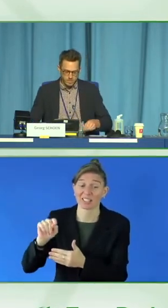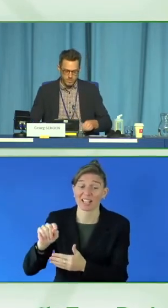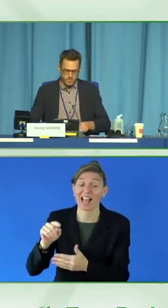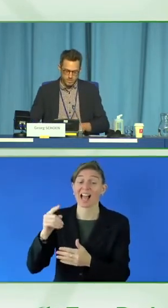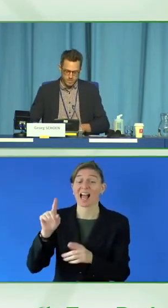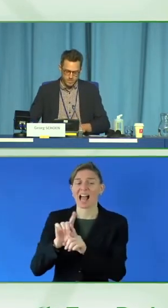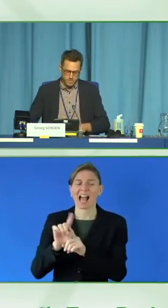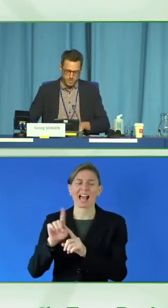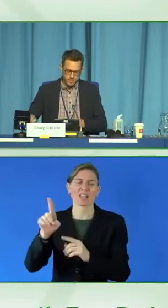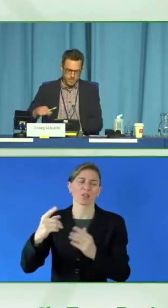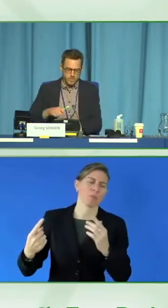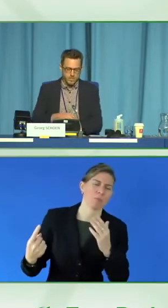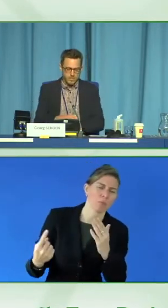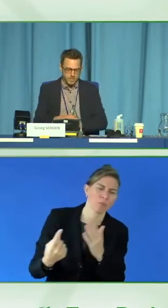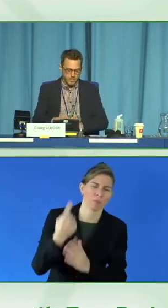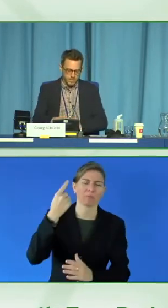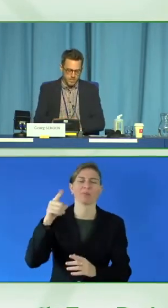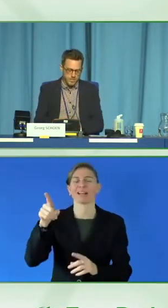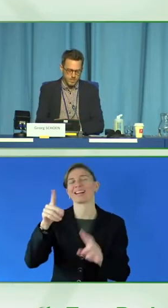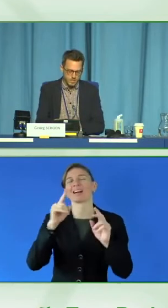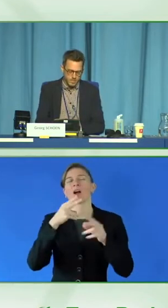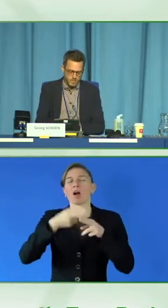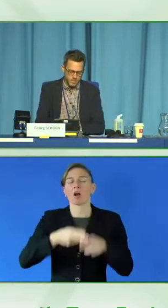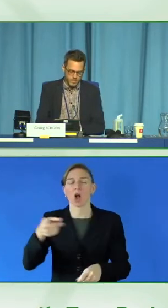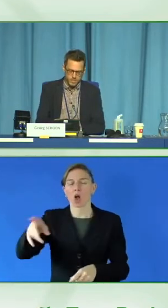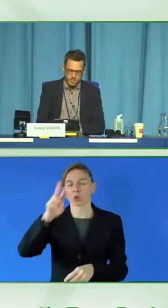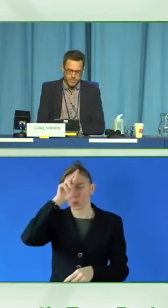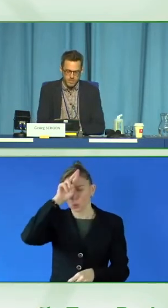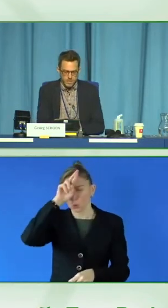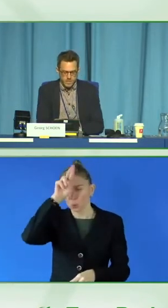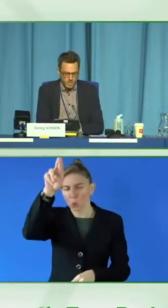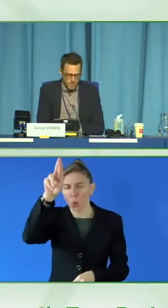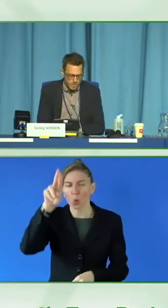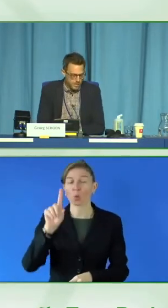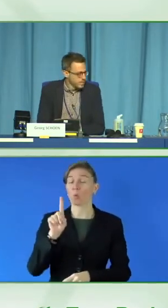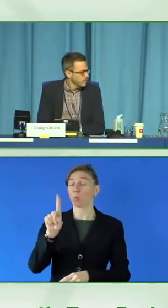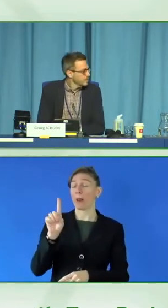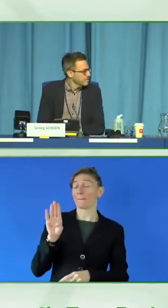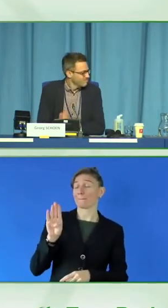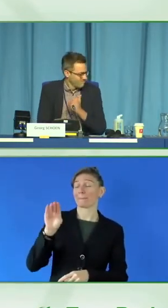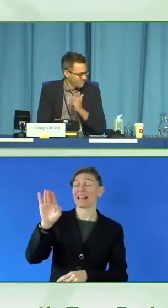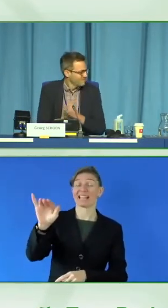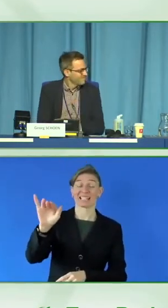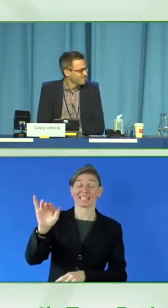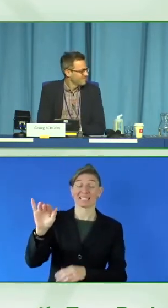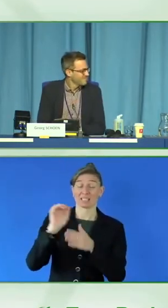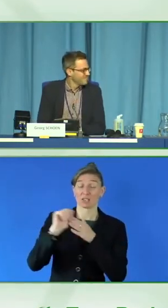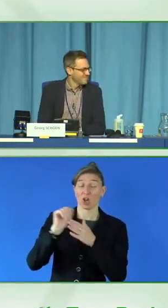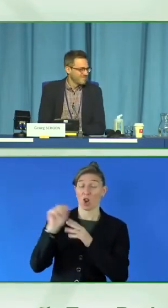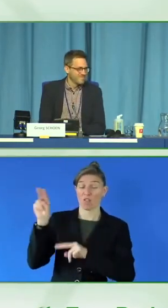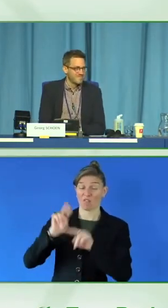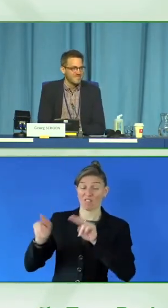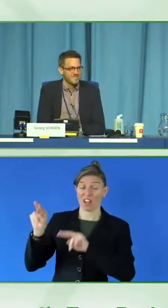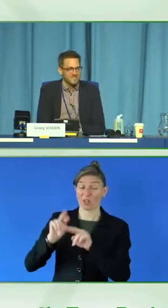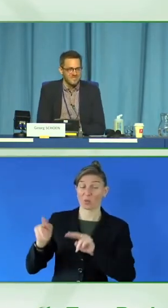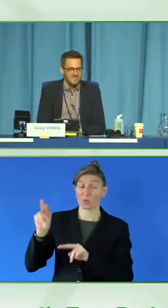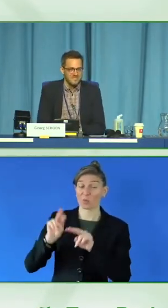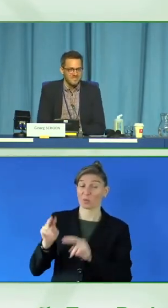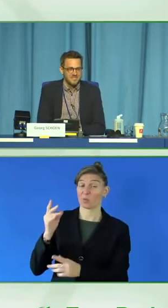the $1 billion valuation. On the other hand, we know that there's such a large population